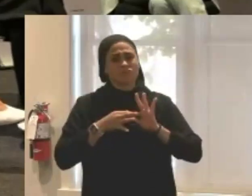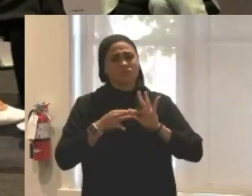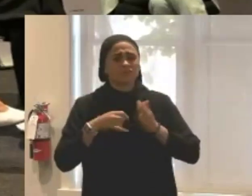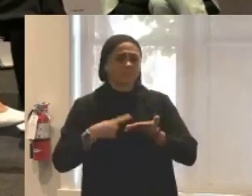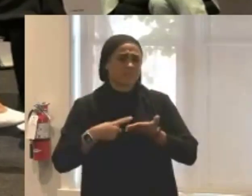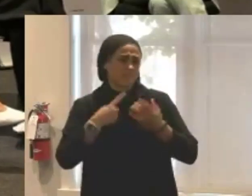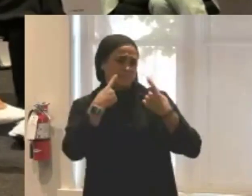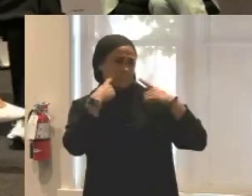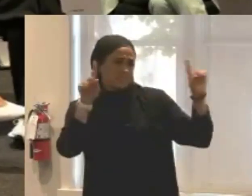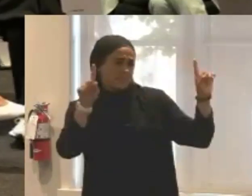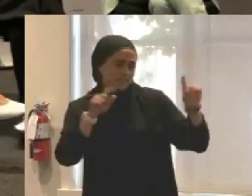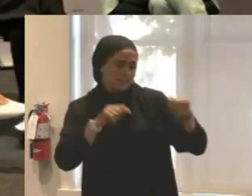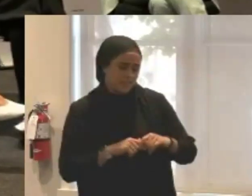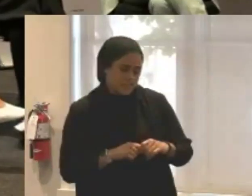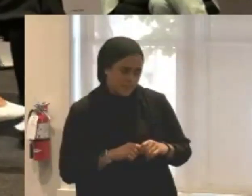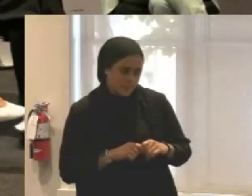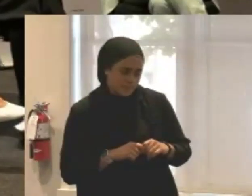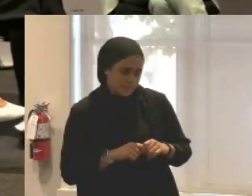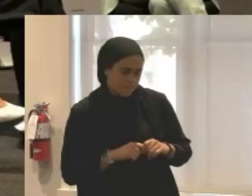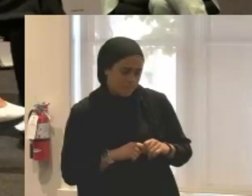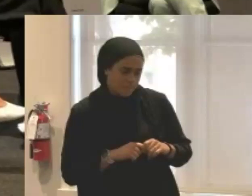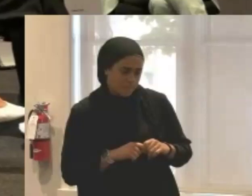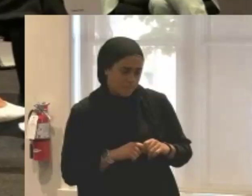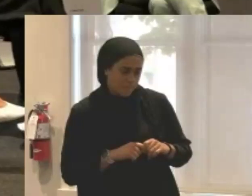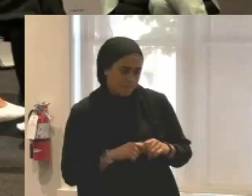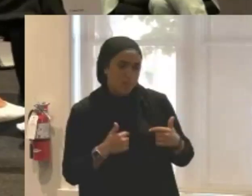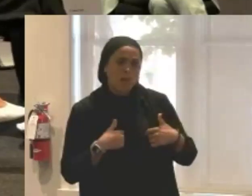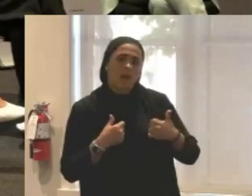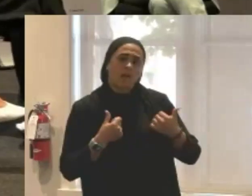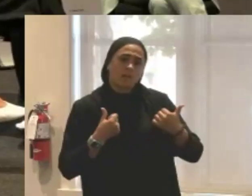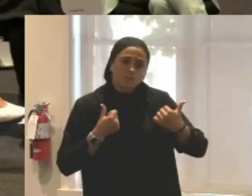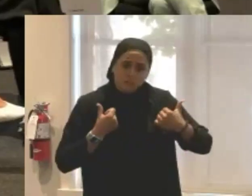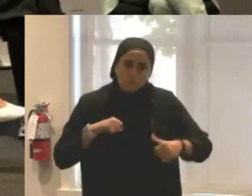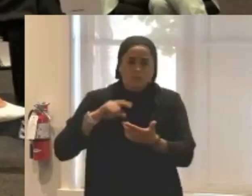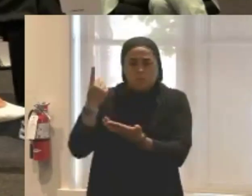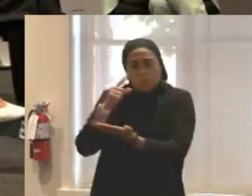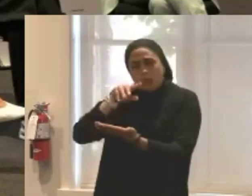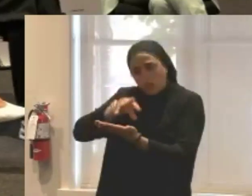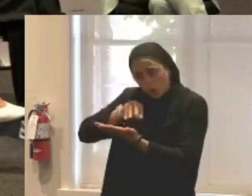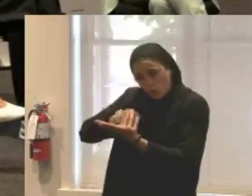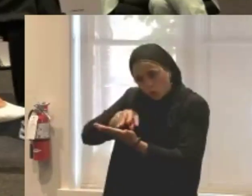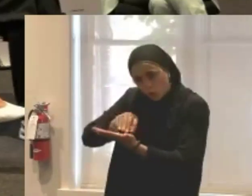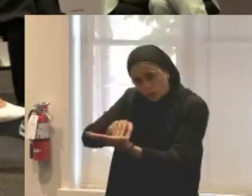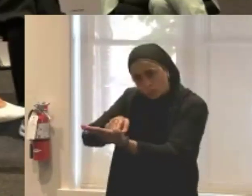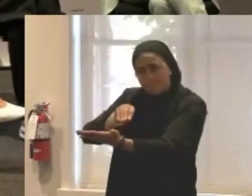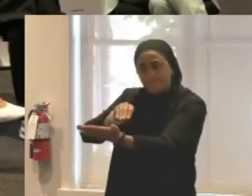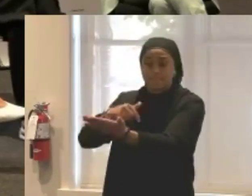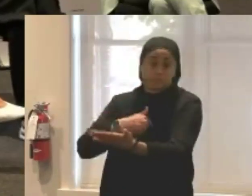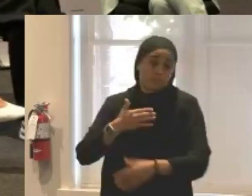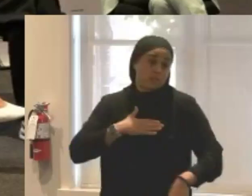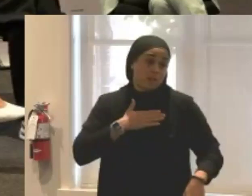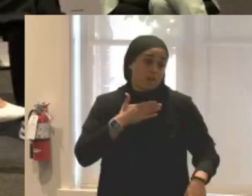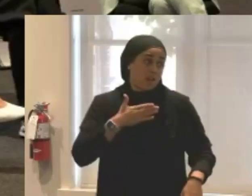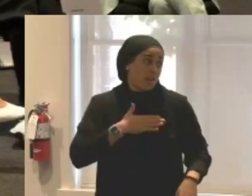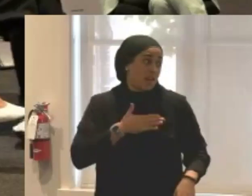And I try to kind of you know, learn and unlearn all the time. And I'm very glad